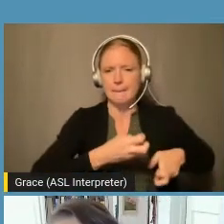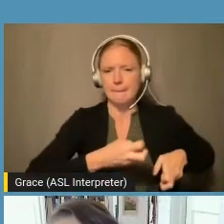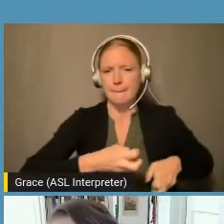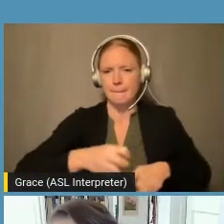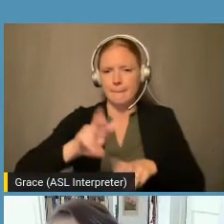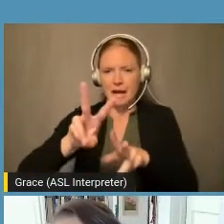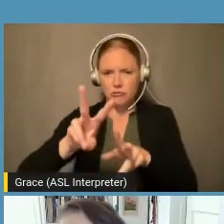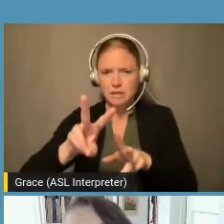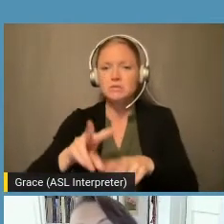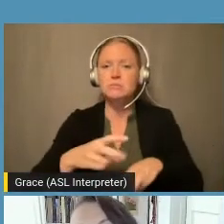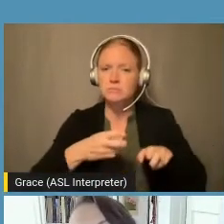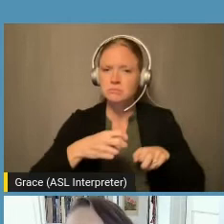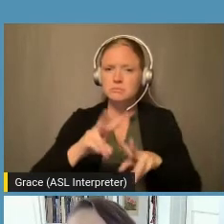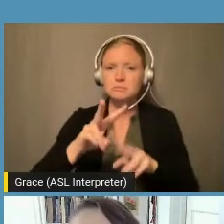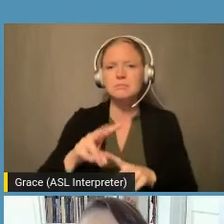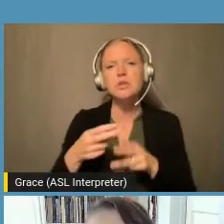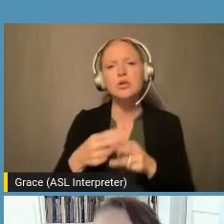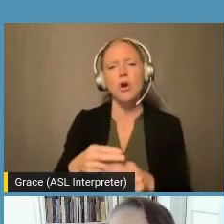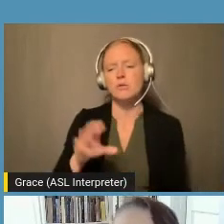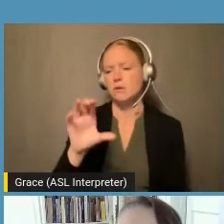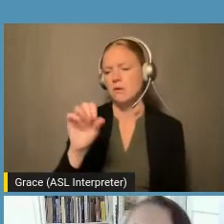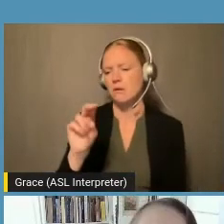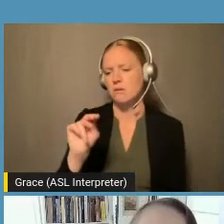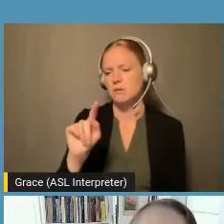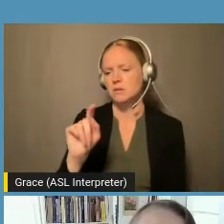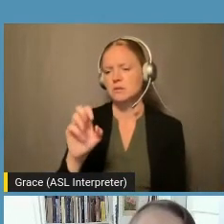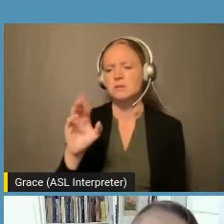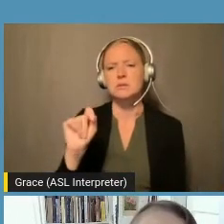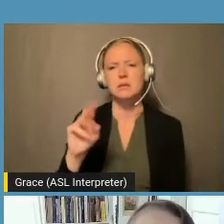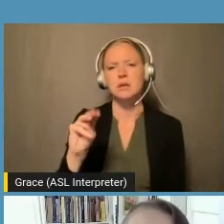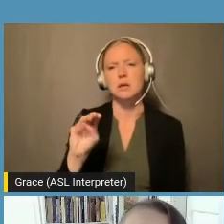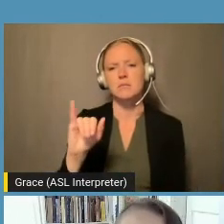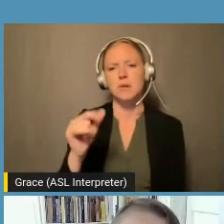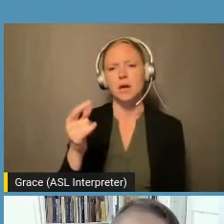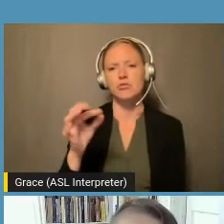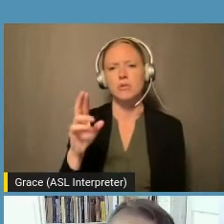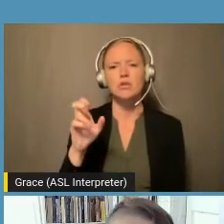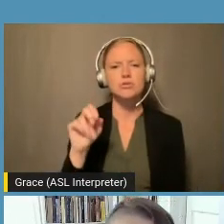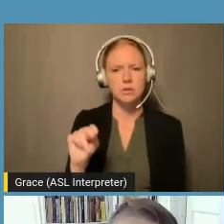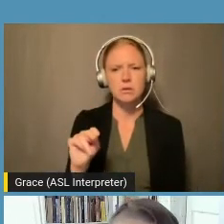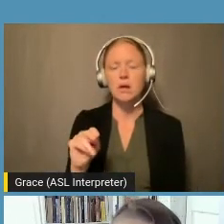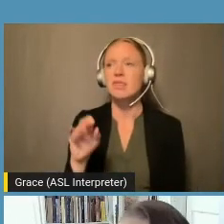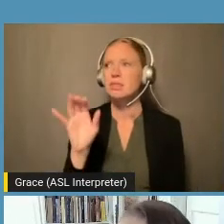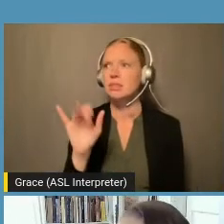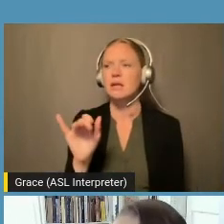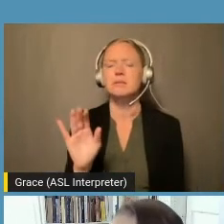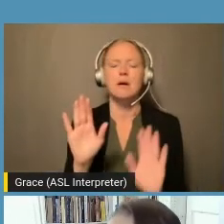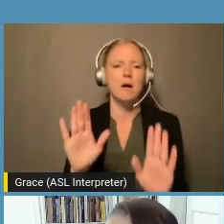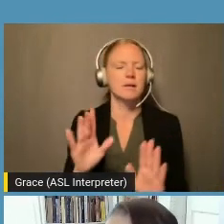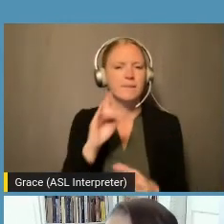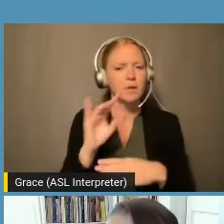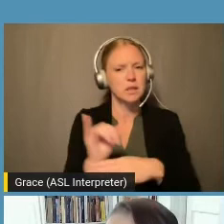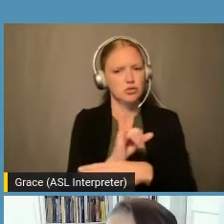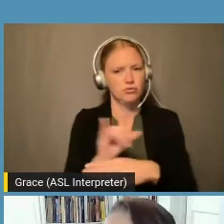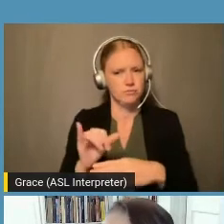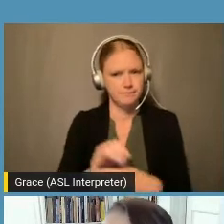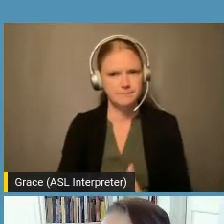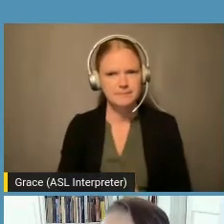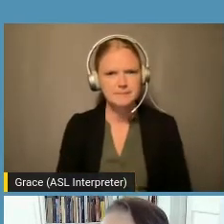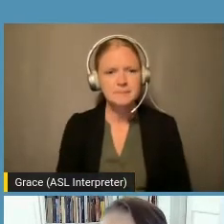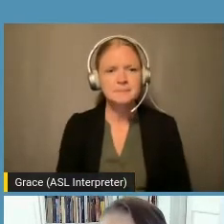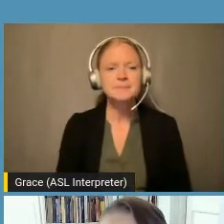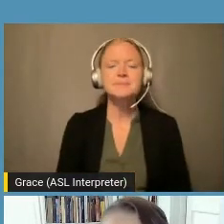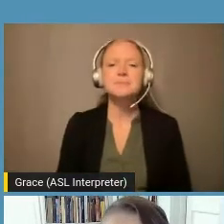that content that you've gathered and copy it into a website, that's a really excellent intern project. But the